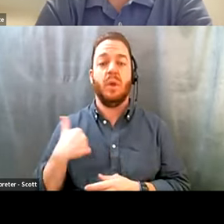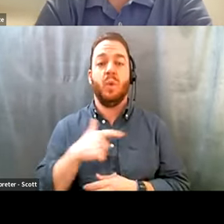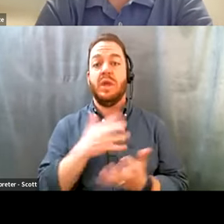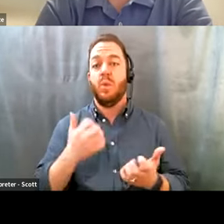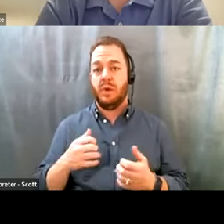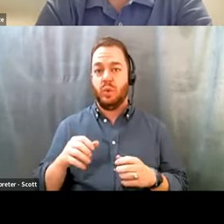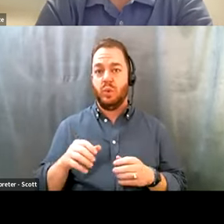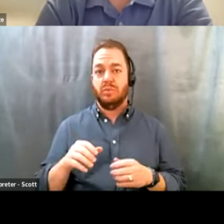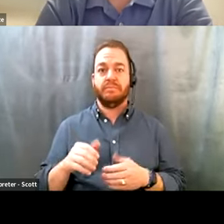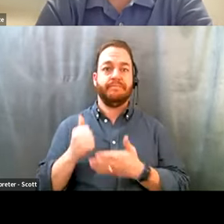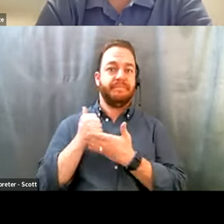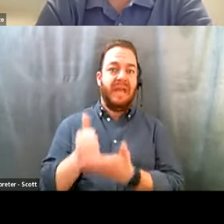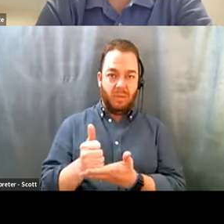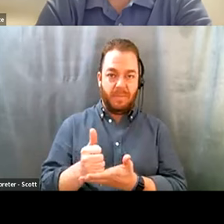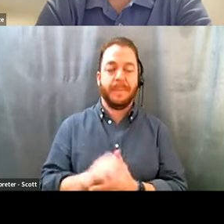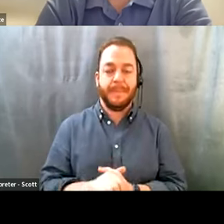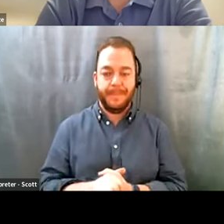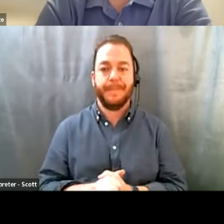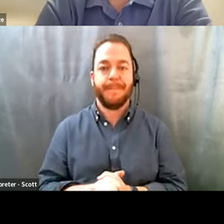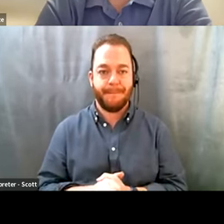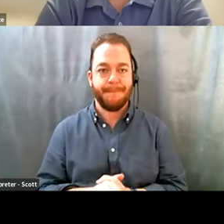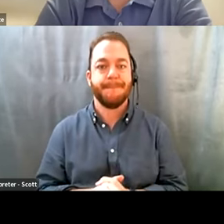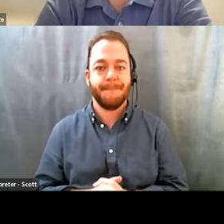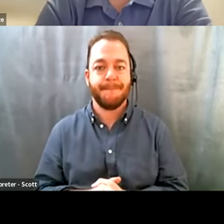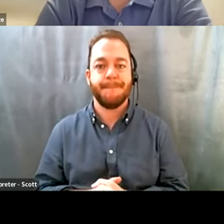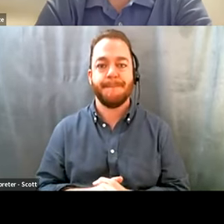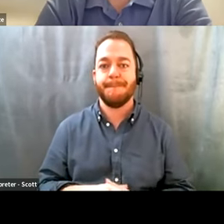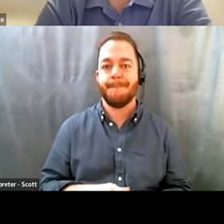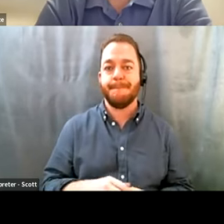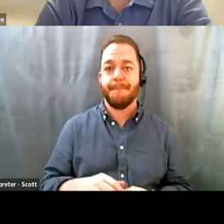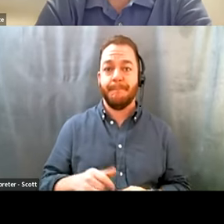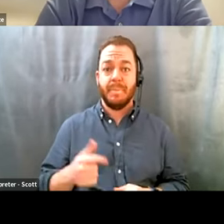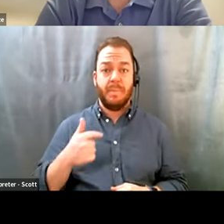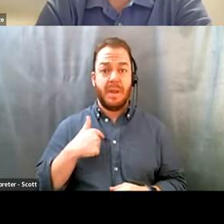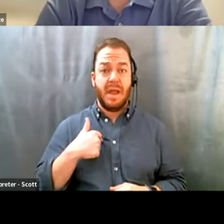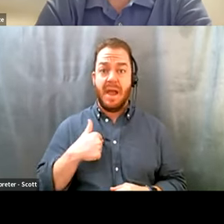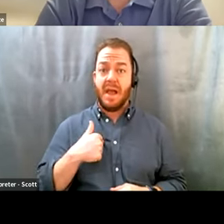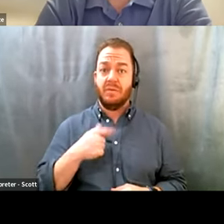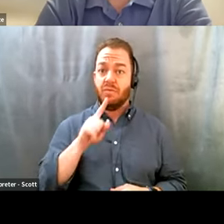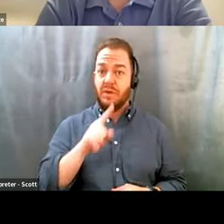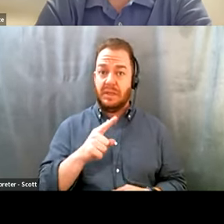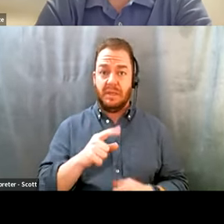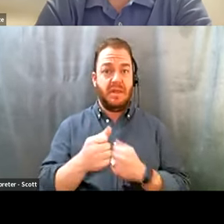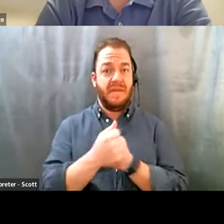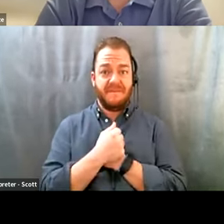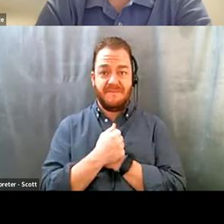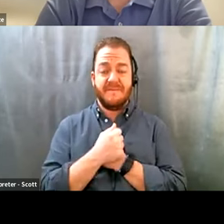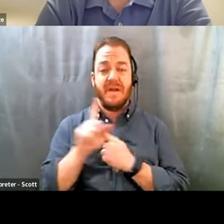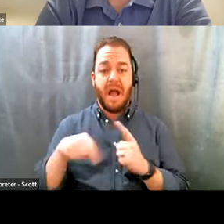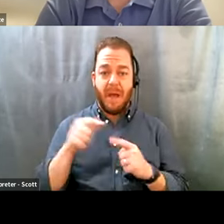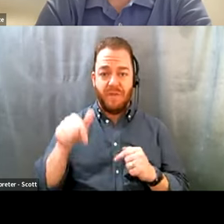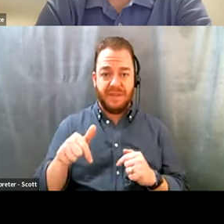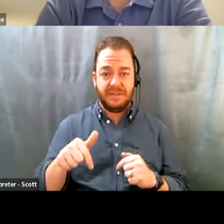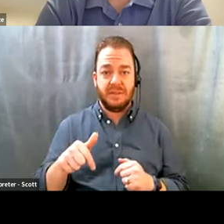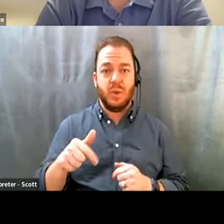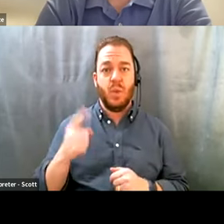that clearinghouse. What I love, if I can chime in, but what I actually love about this, one of